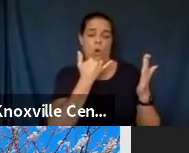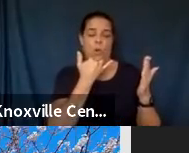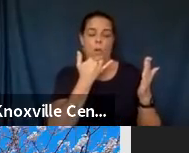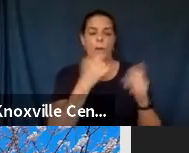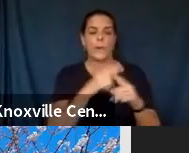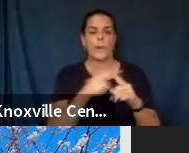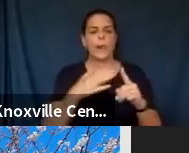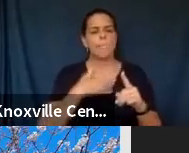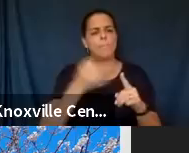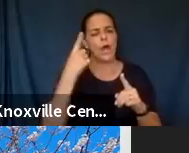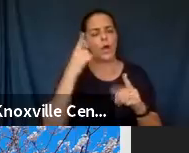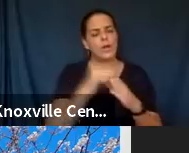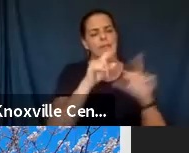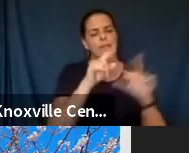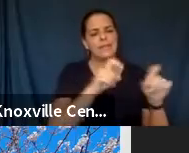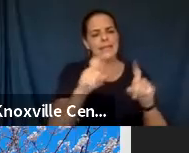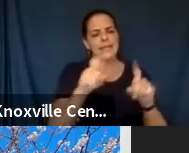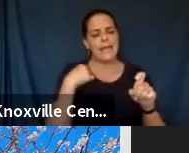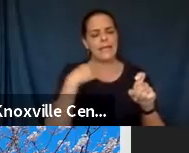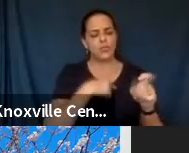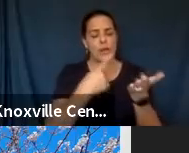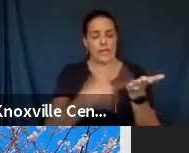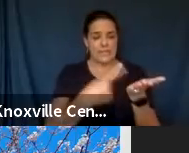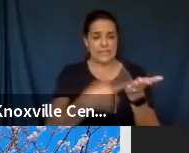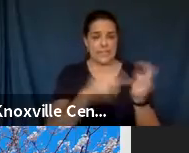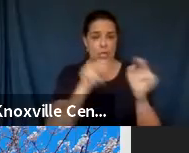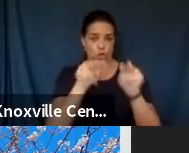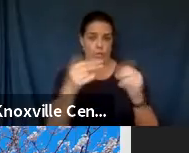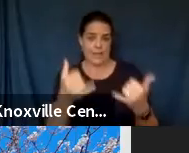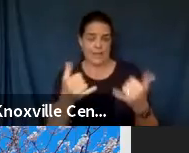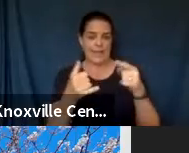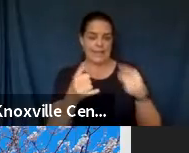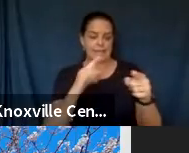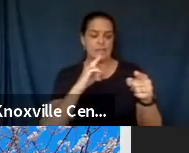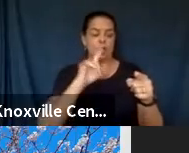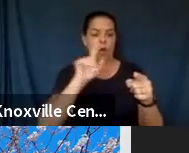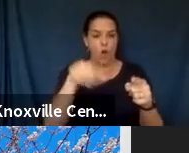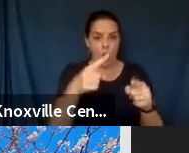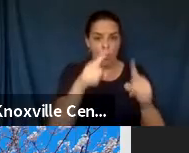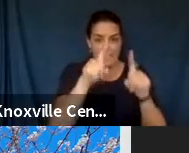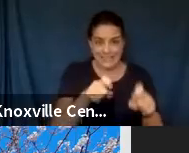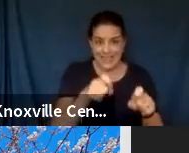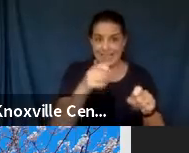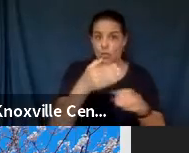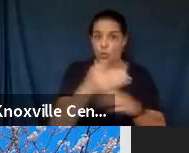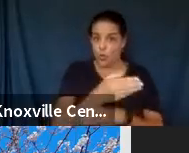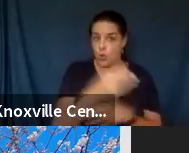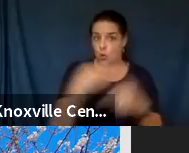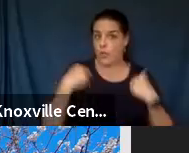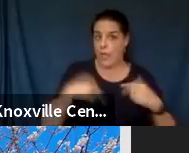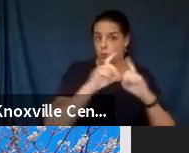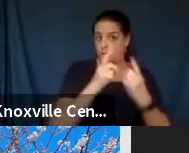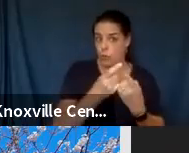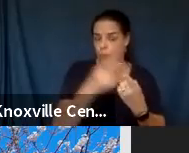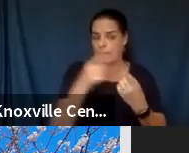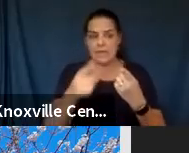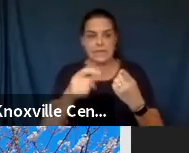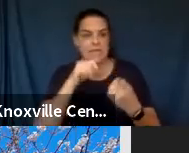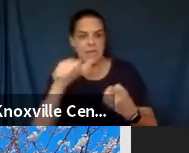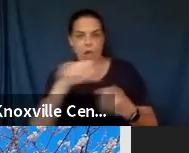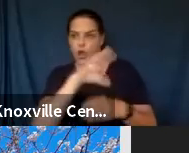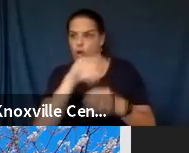The tests that we are discussing and looking at now are strictly tests done by the health department. They do not include commercial